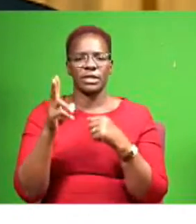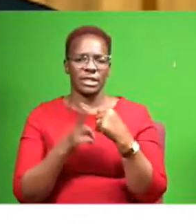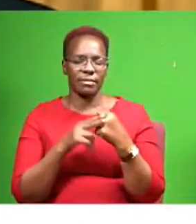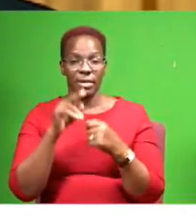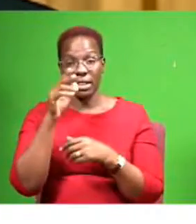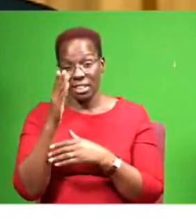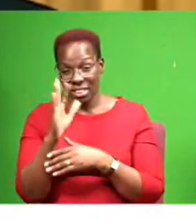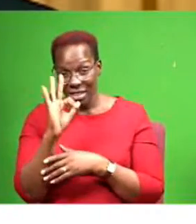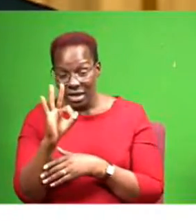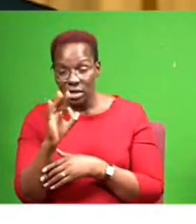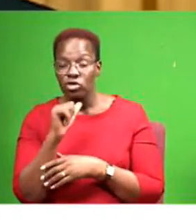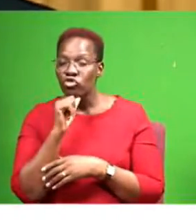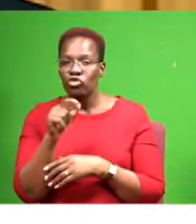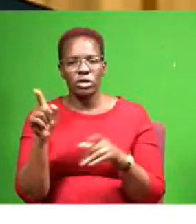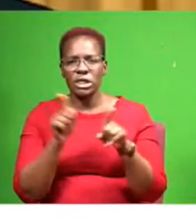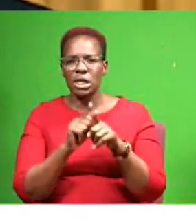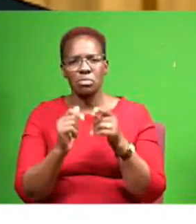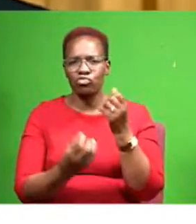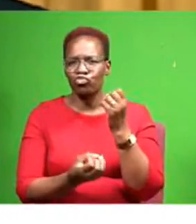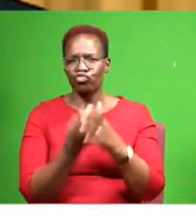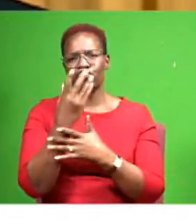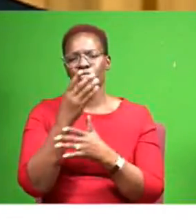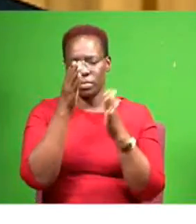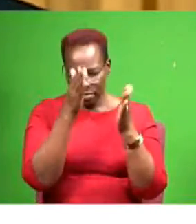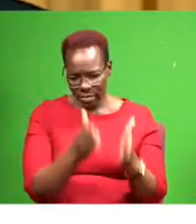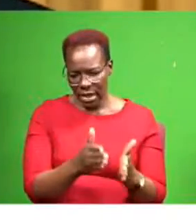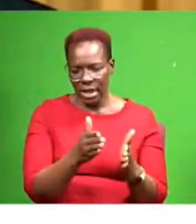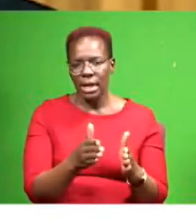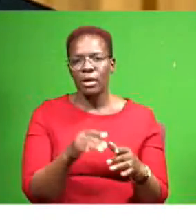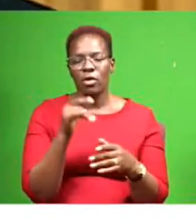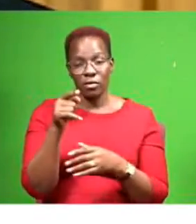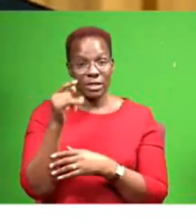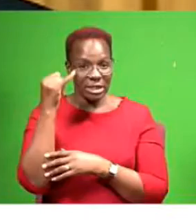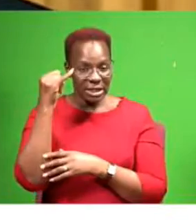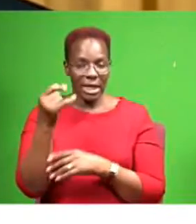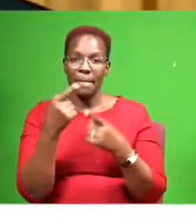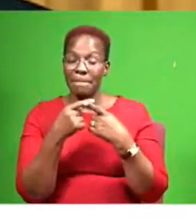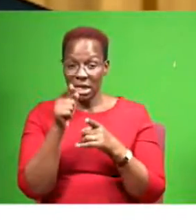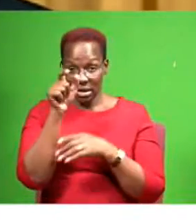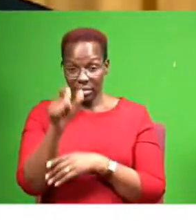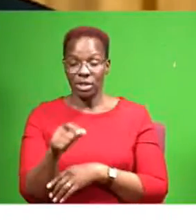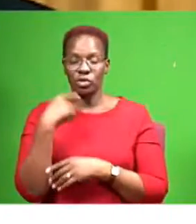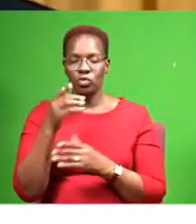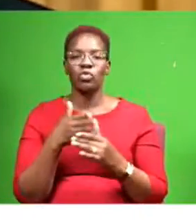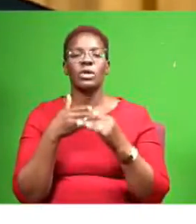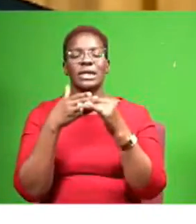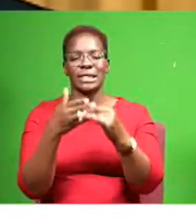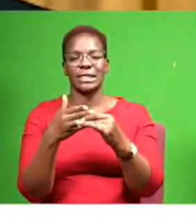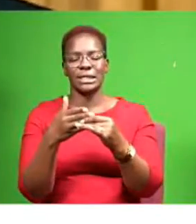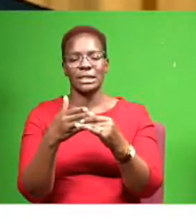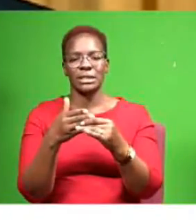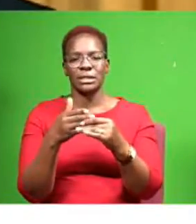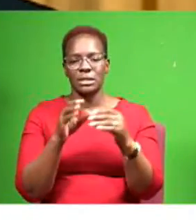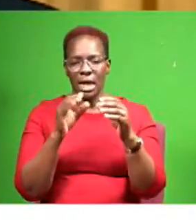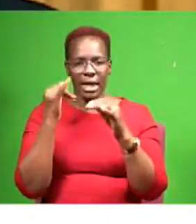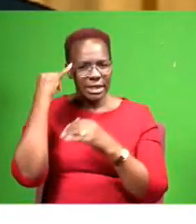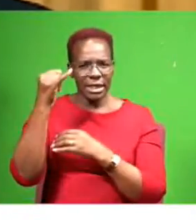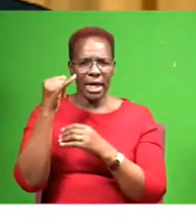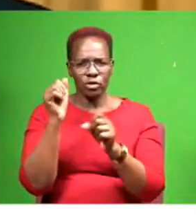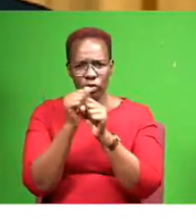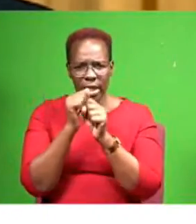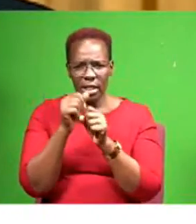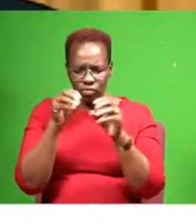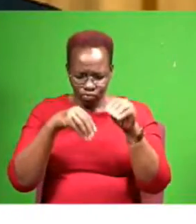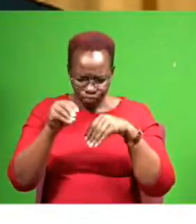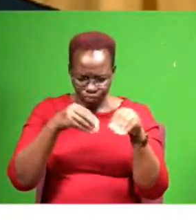necessarily be the originator of the idea of a popular initiative, but one who takes the lead in putting the idea together in the